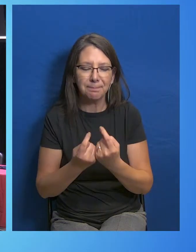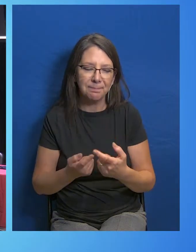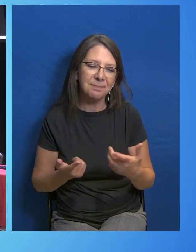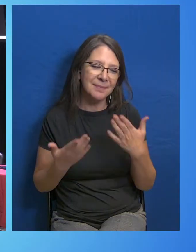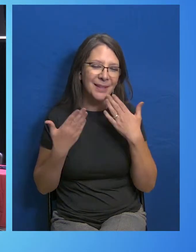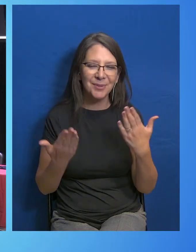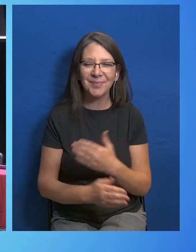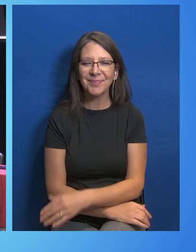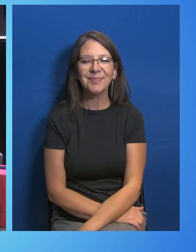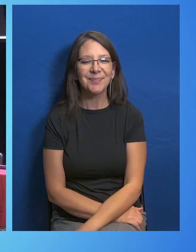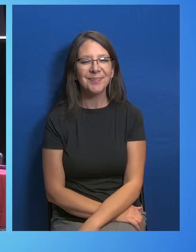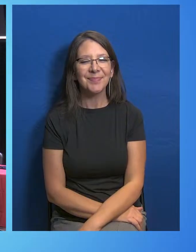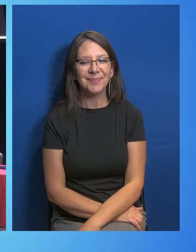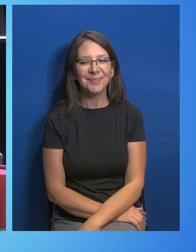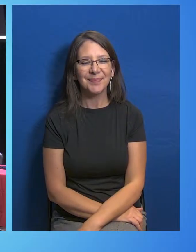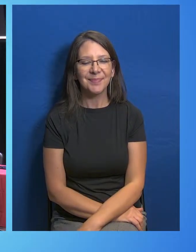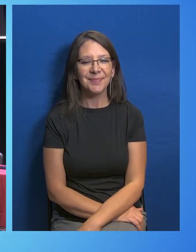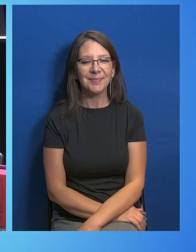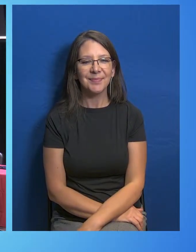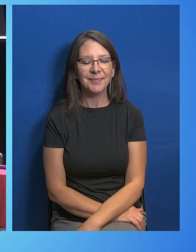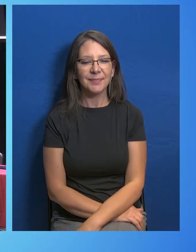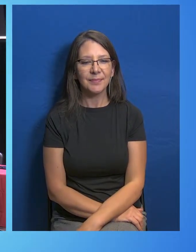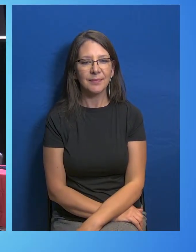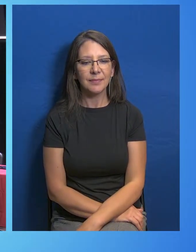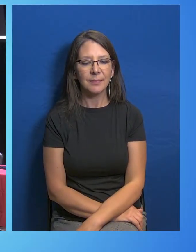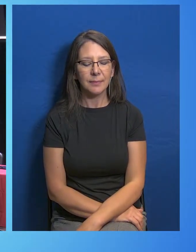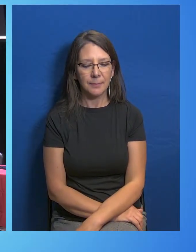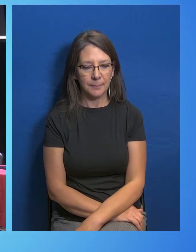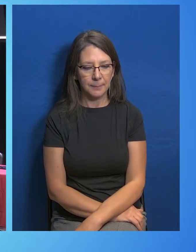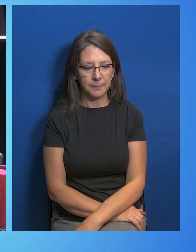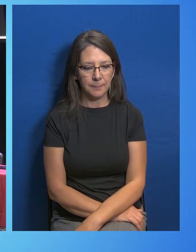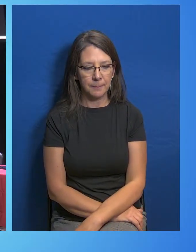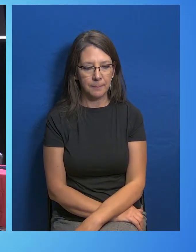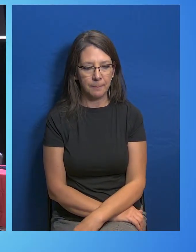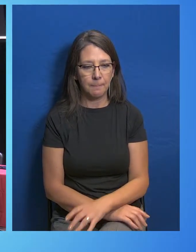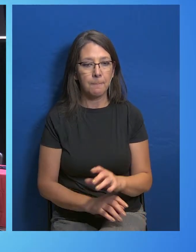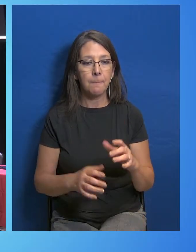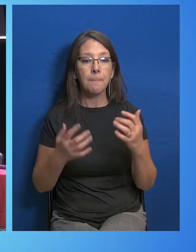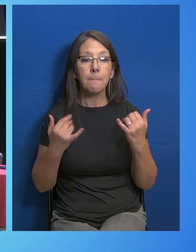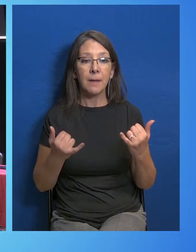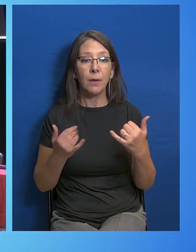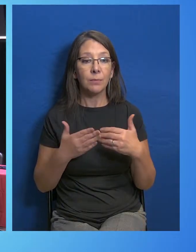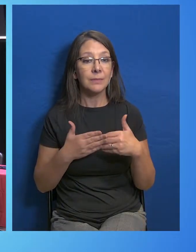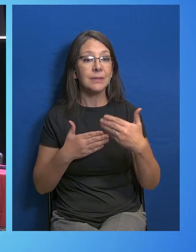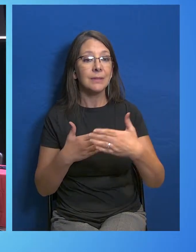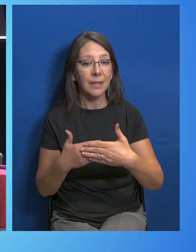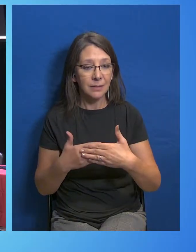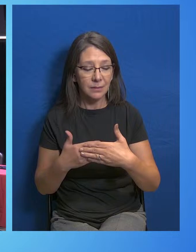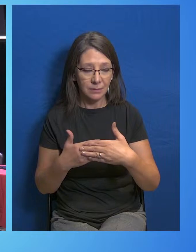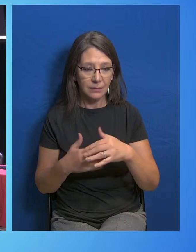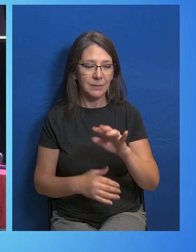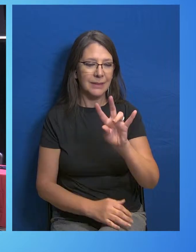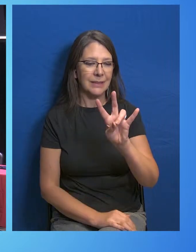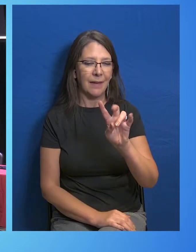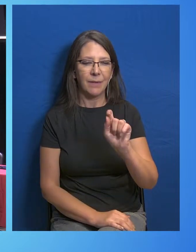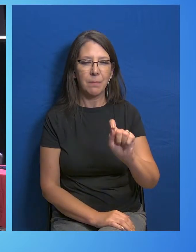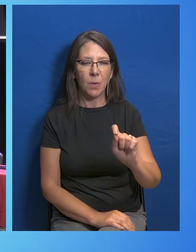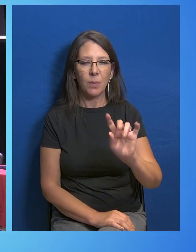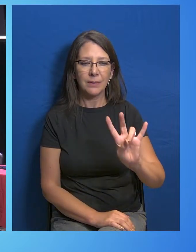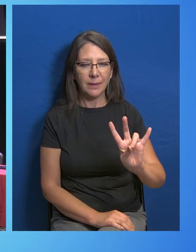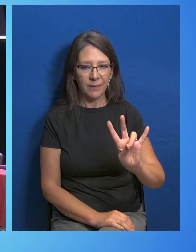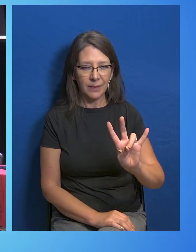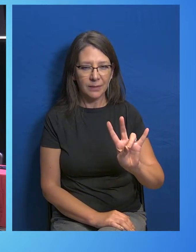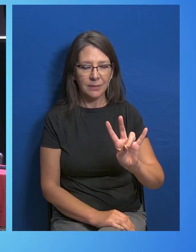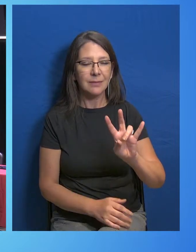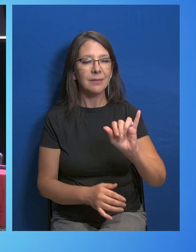Thank you. With that, we are going to move forward to 7.7, which is